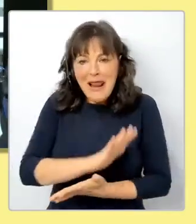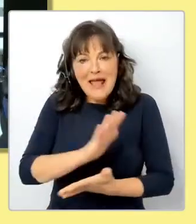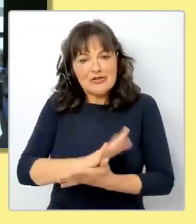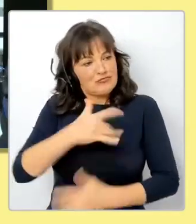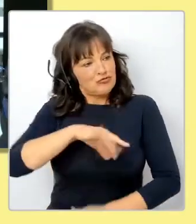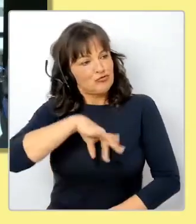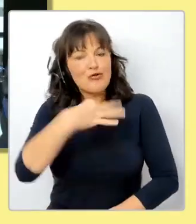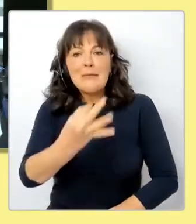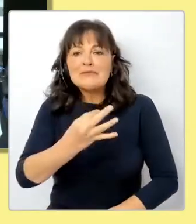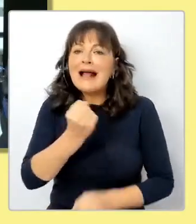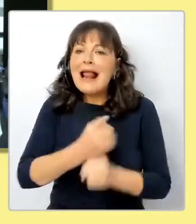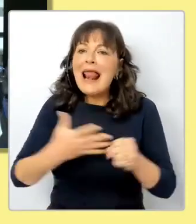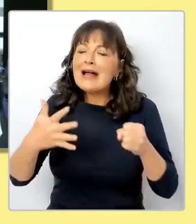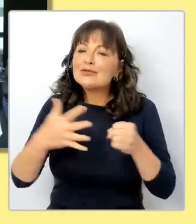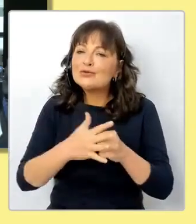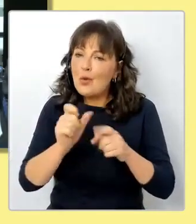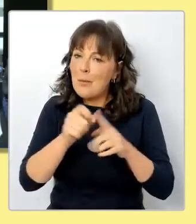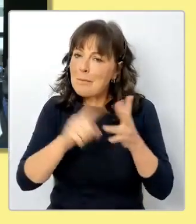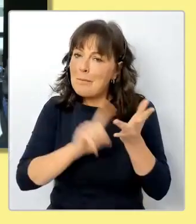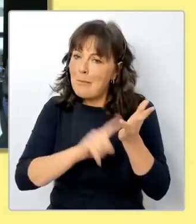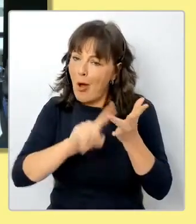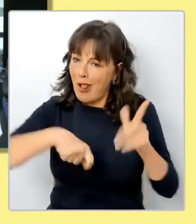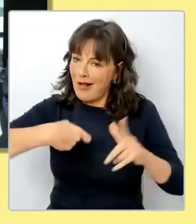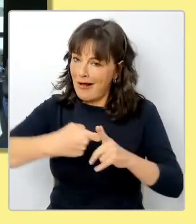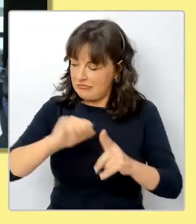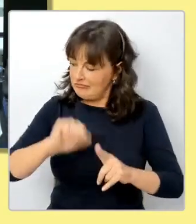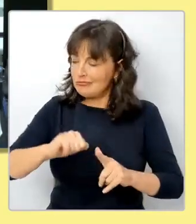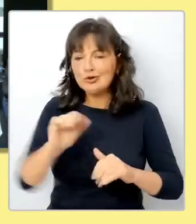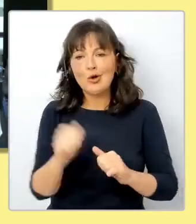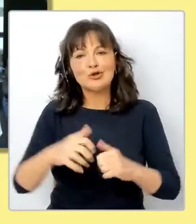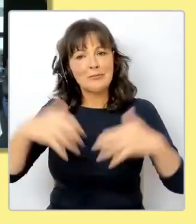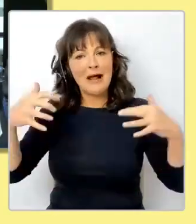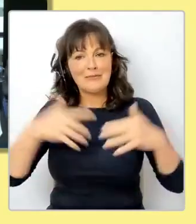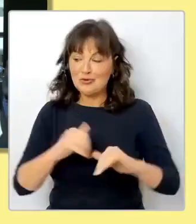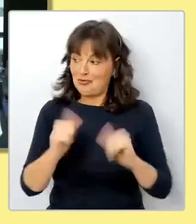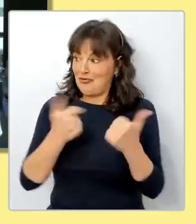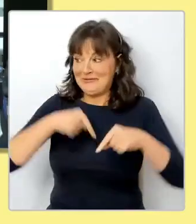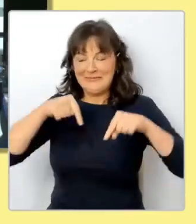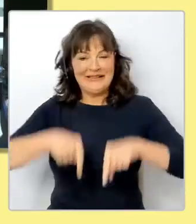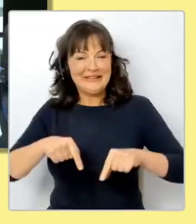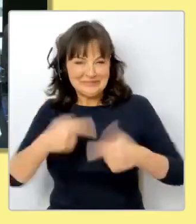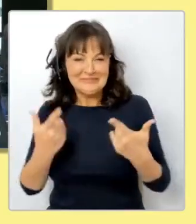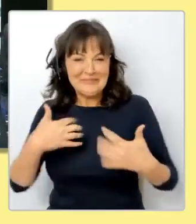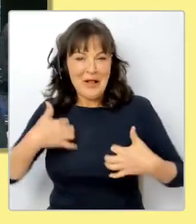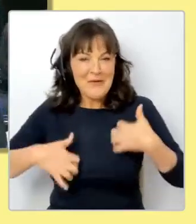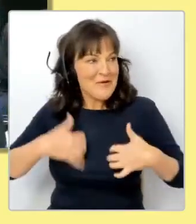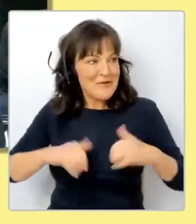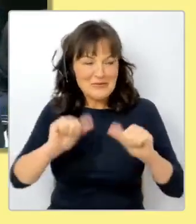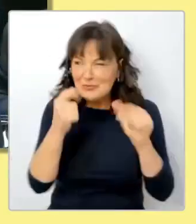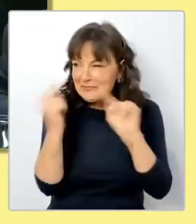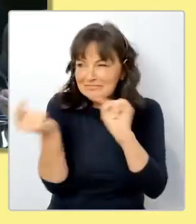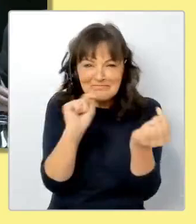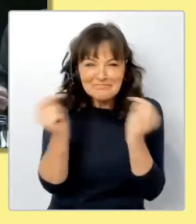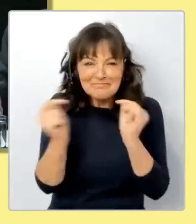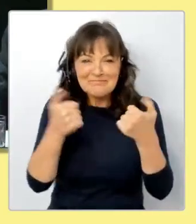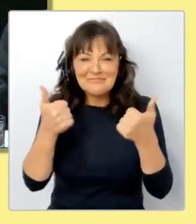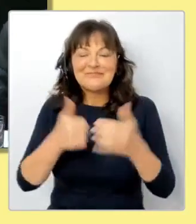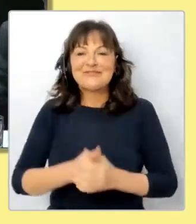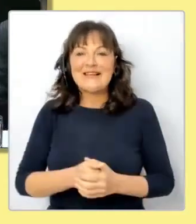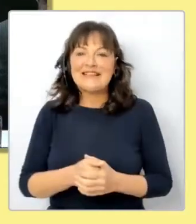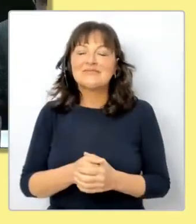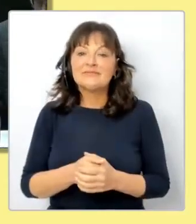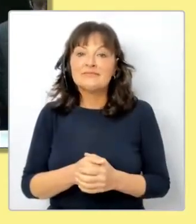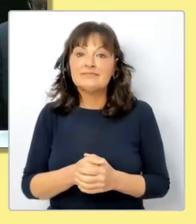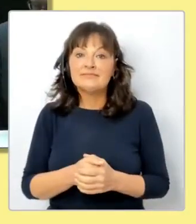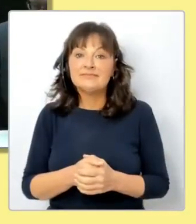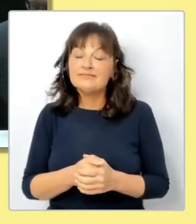Glasgow Pollock in our Scottish Parliament. So really great to be here, and I look forward to a really engaging debate and discussion. For me, let